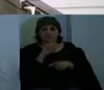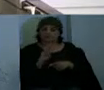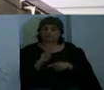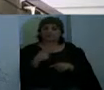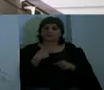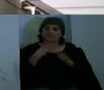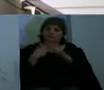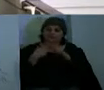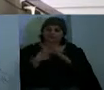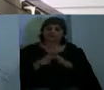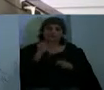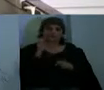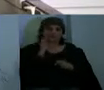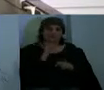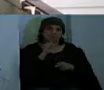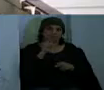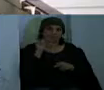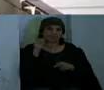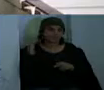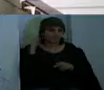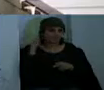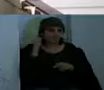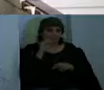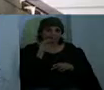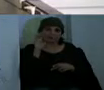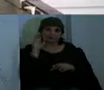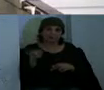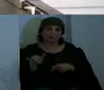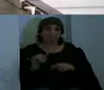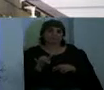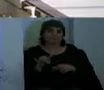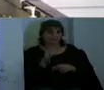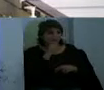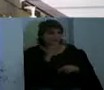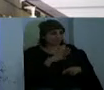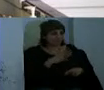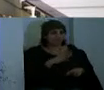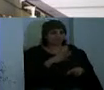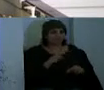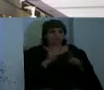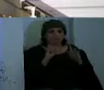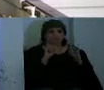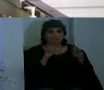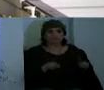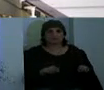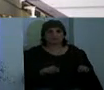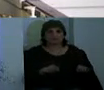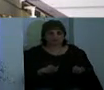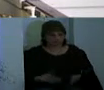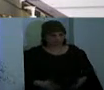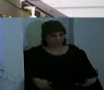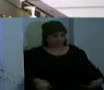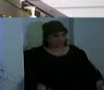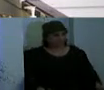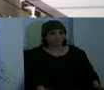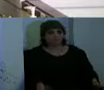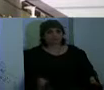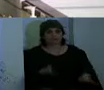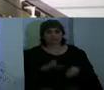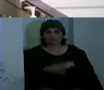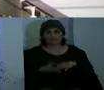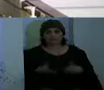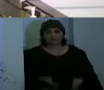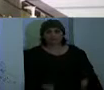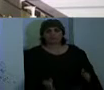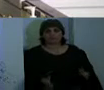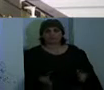Mary came in the neighborhood, women would go in there looking for a skirt to go over their pants. The